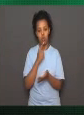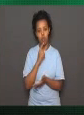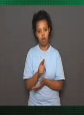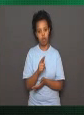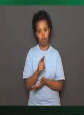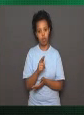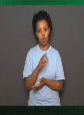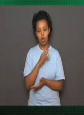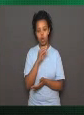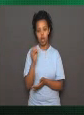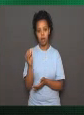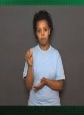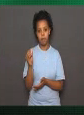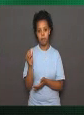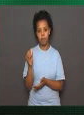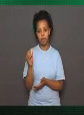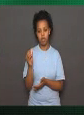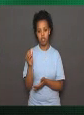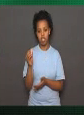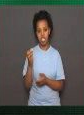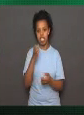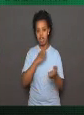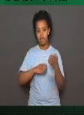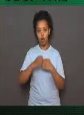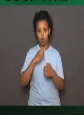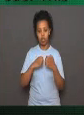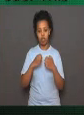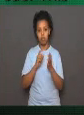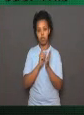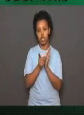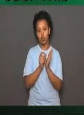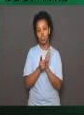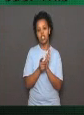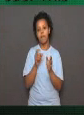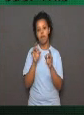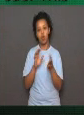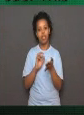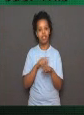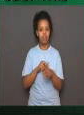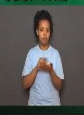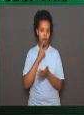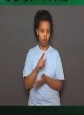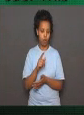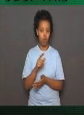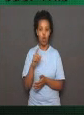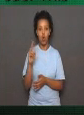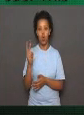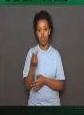in the absence of environmental cues. The second is that they